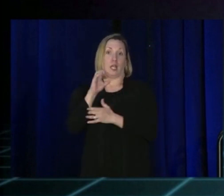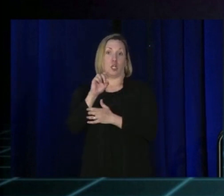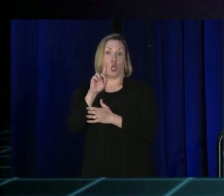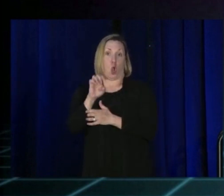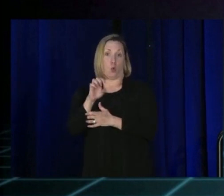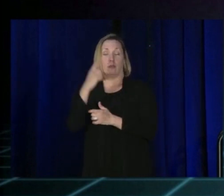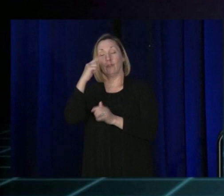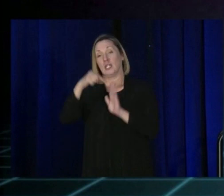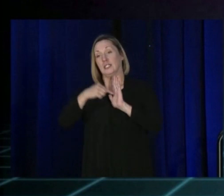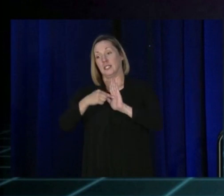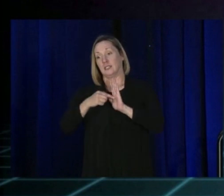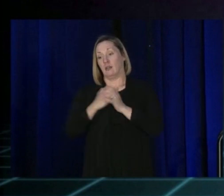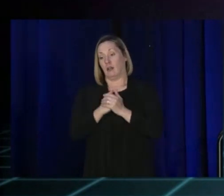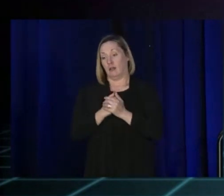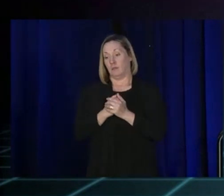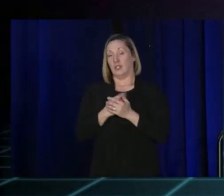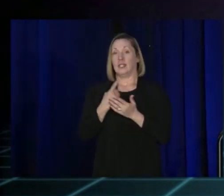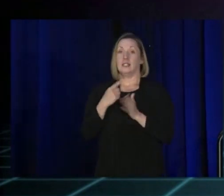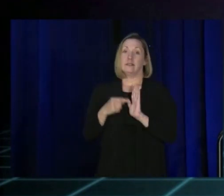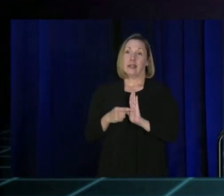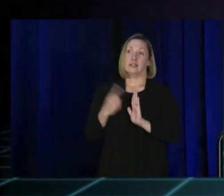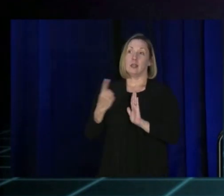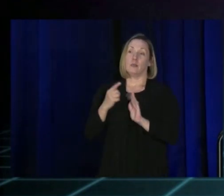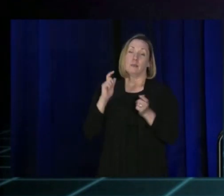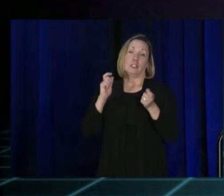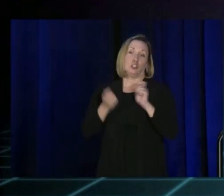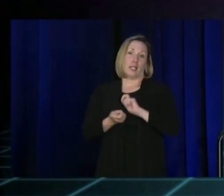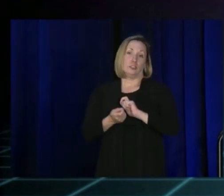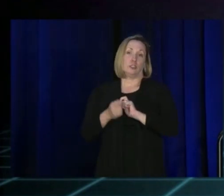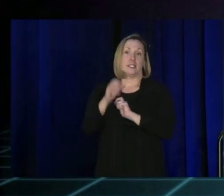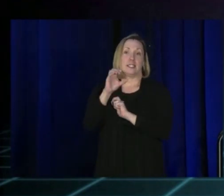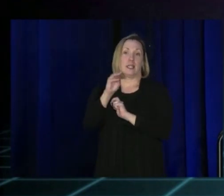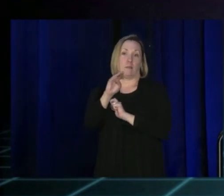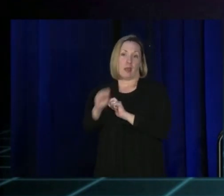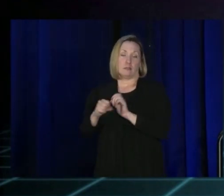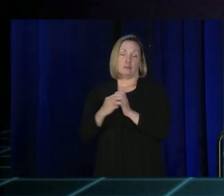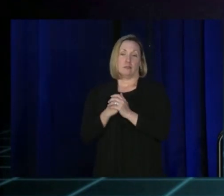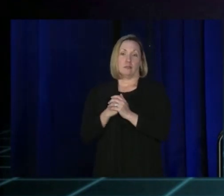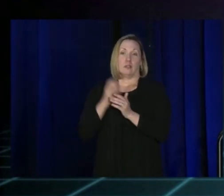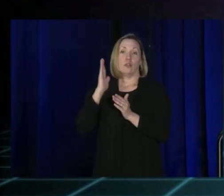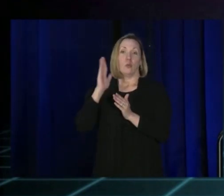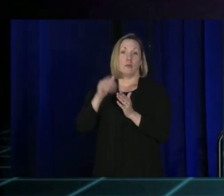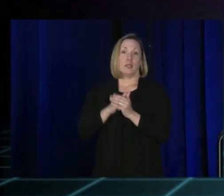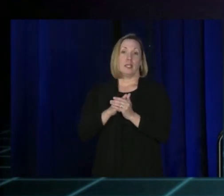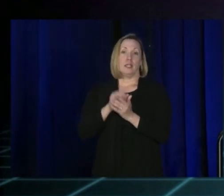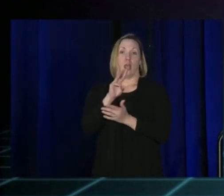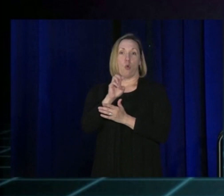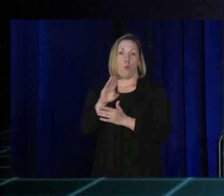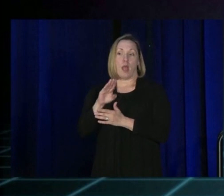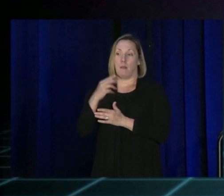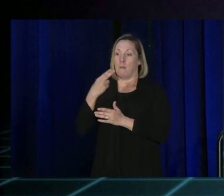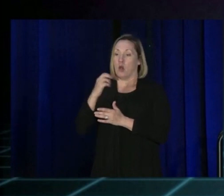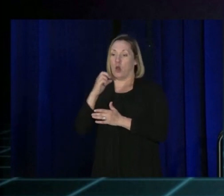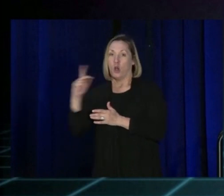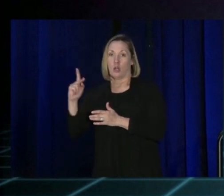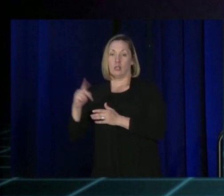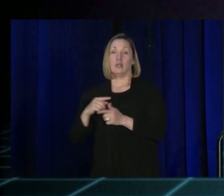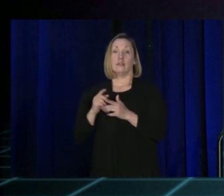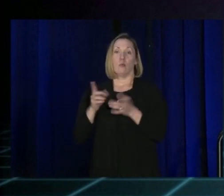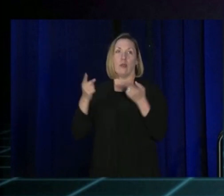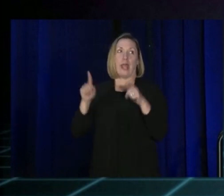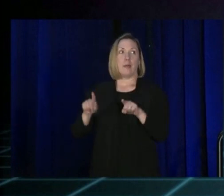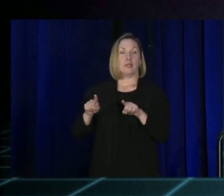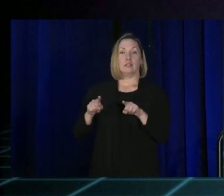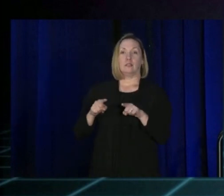instance, let's say somebody made a change in the CMS. There would be a webhook that would happen, let's say in